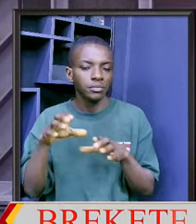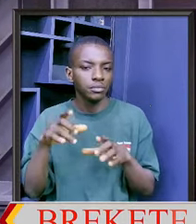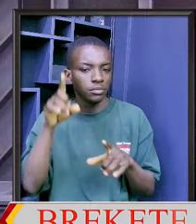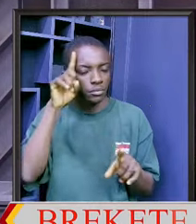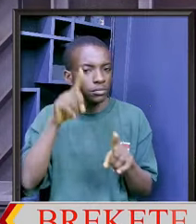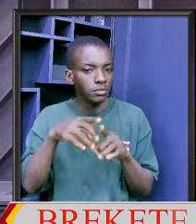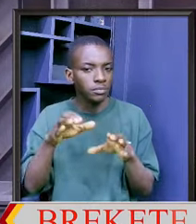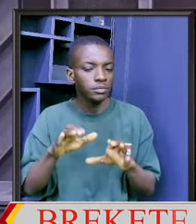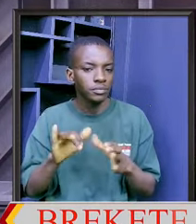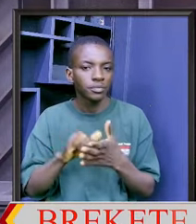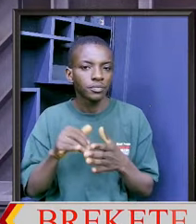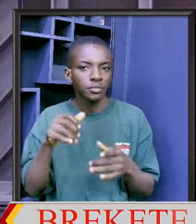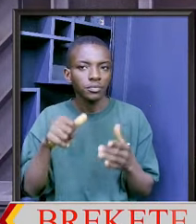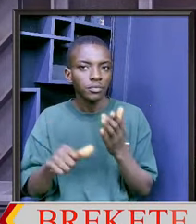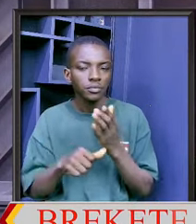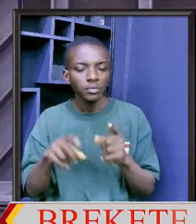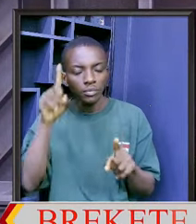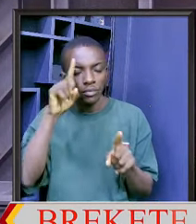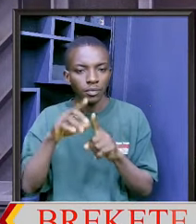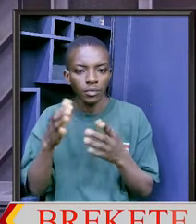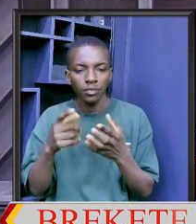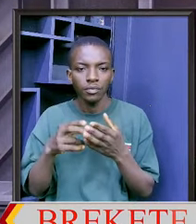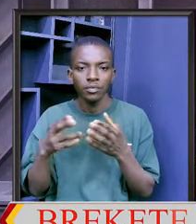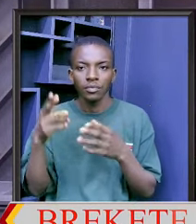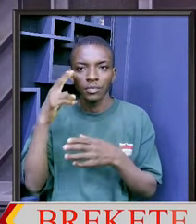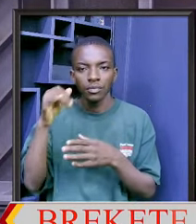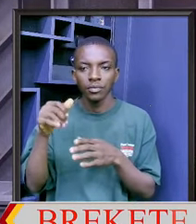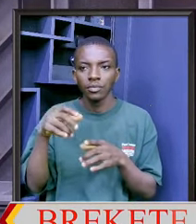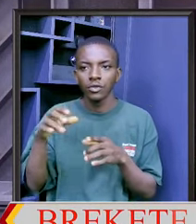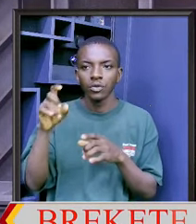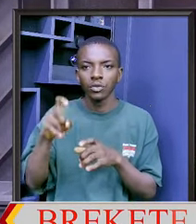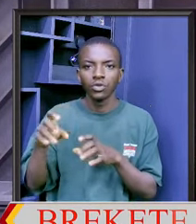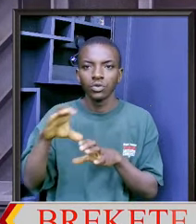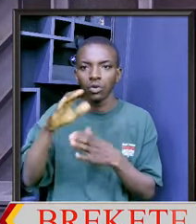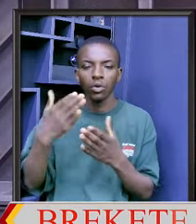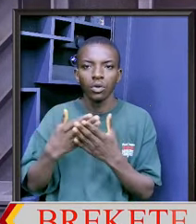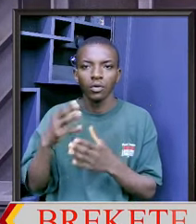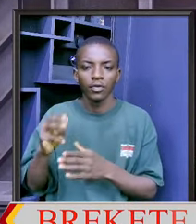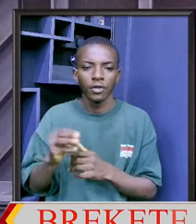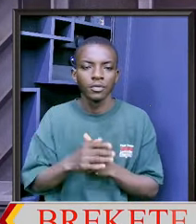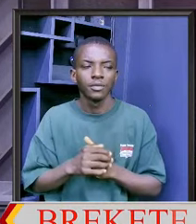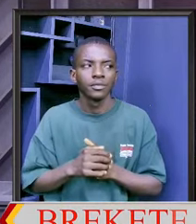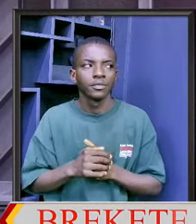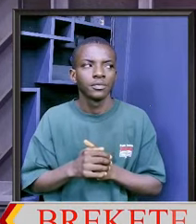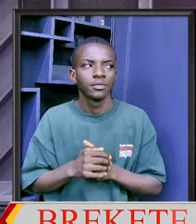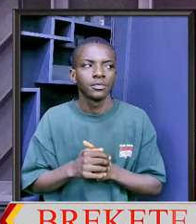my senior brother now that I wanted to do his burial, he said we must do all of them, sir.